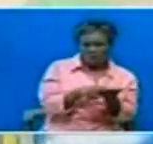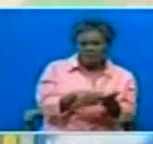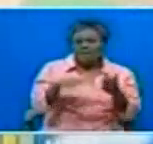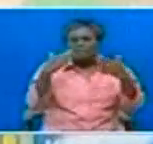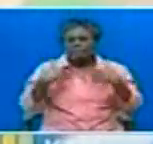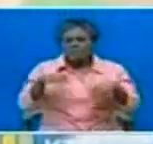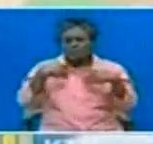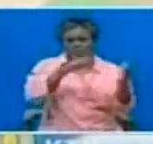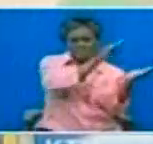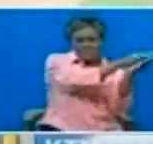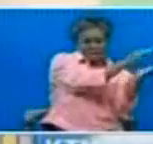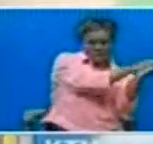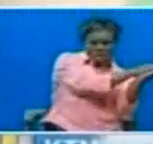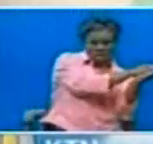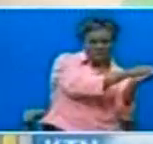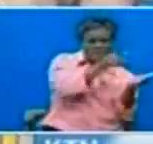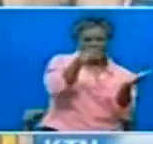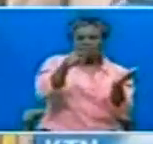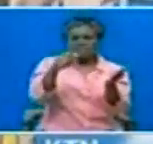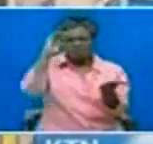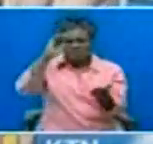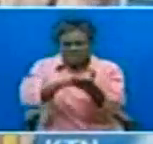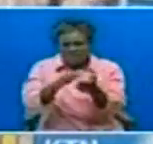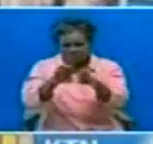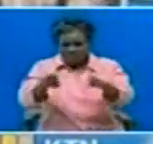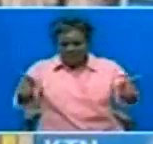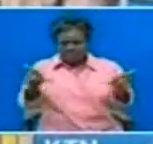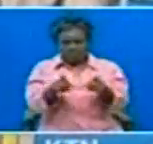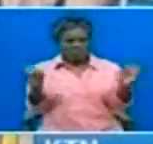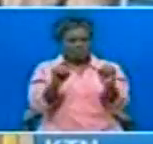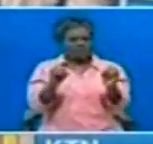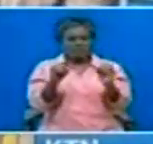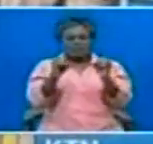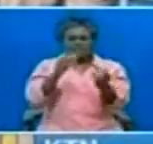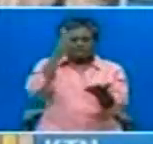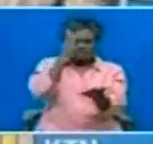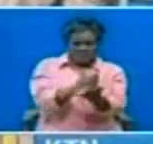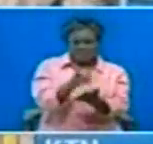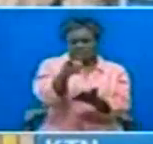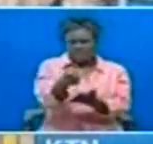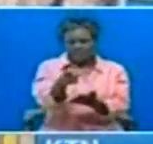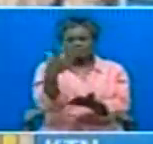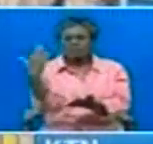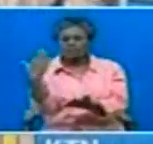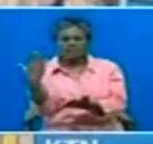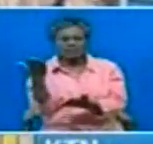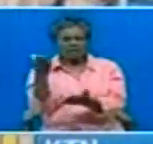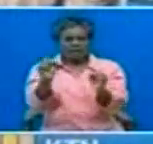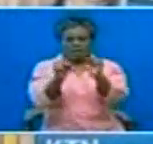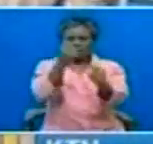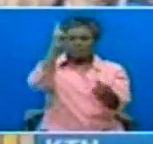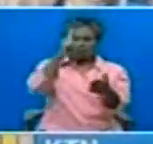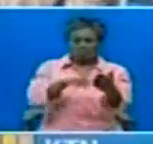ya pang waamini hiyo title. The validity of the document nowadays you find